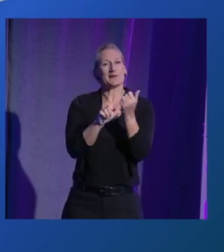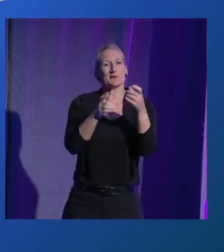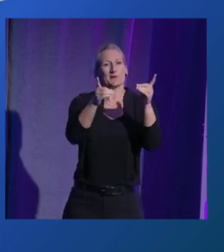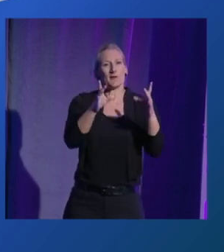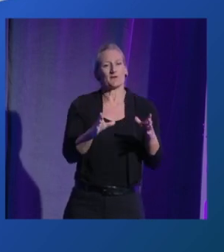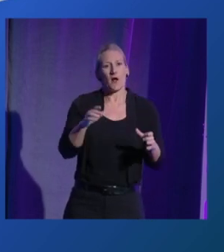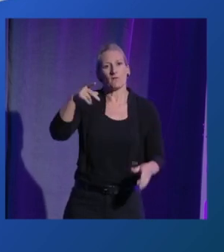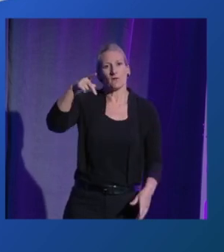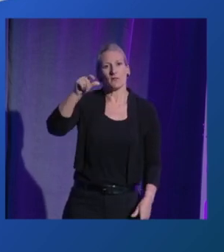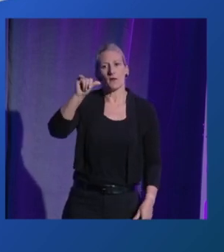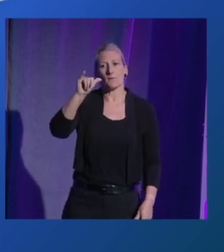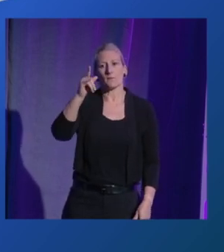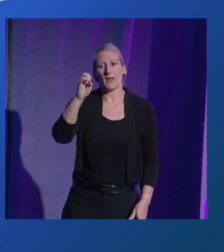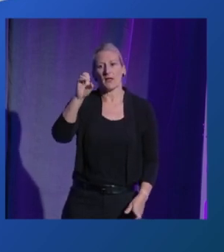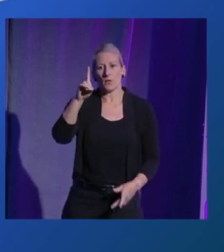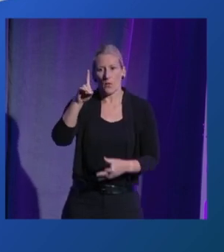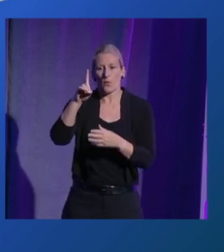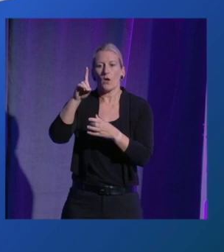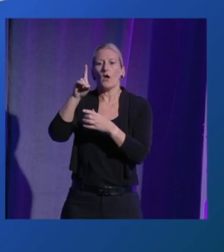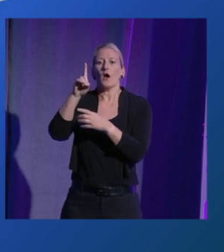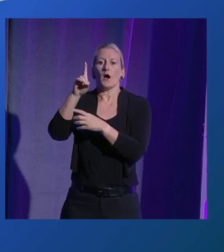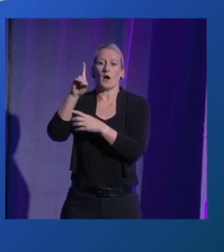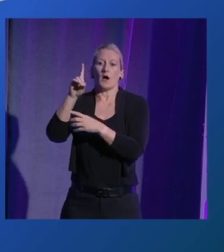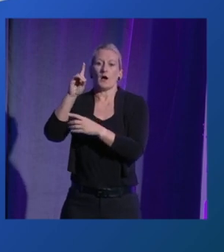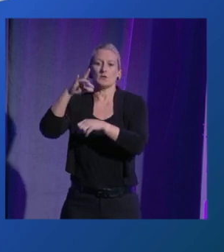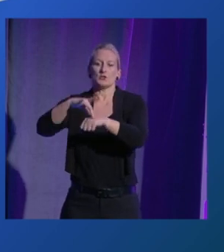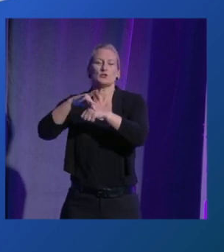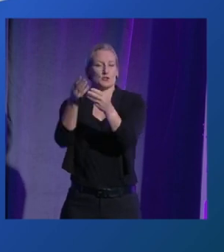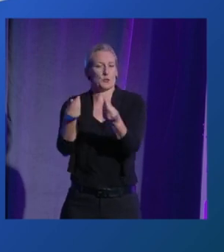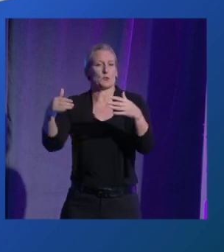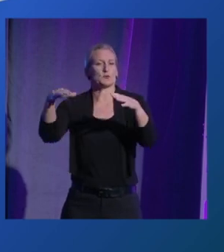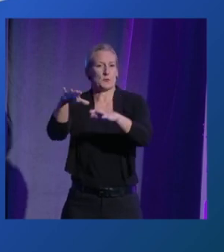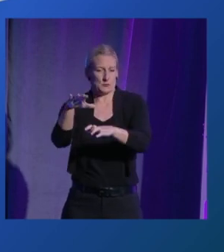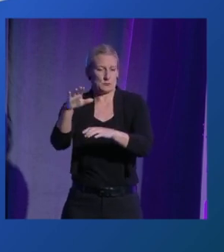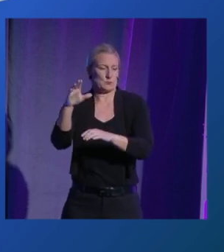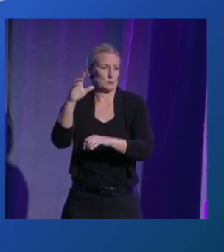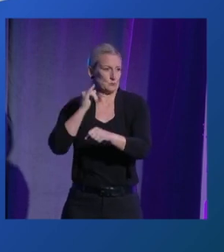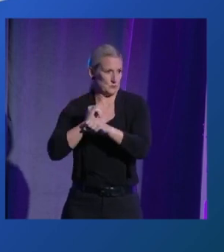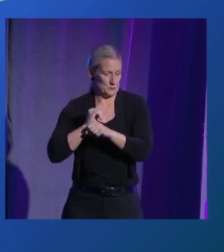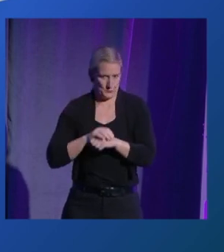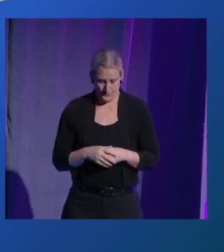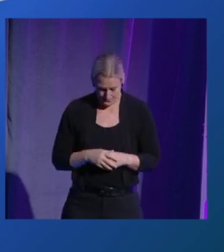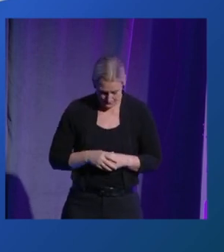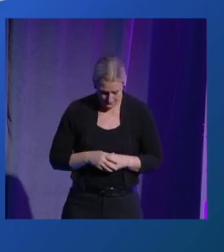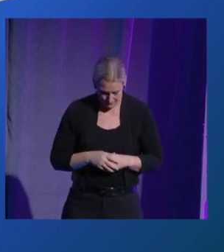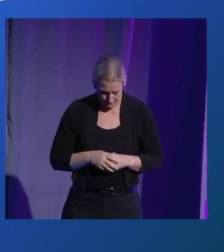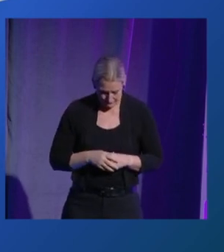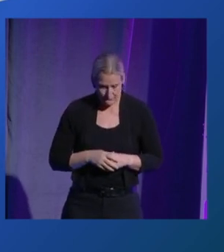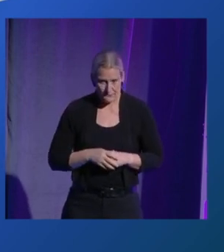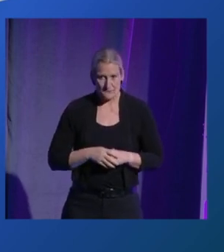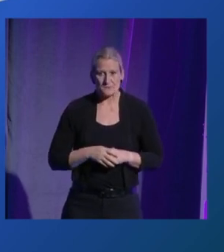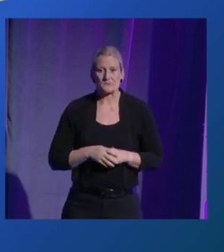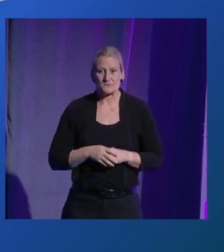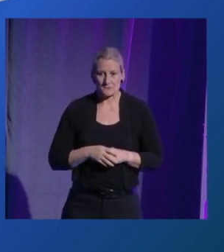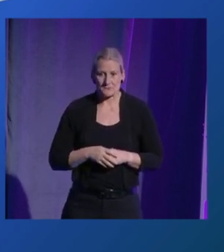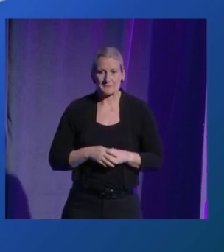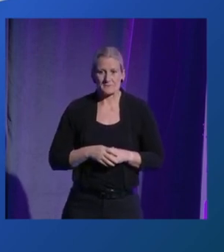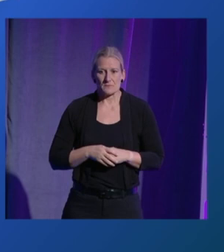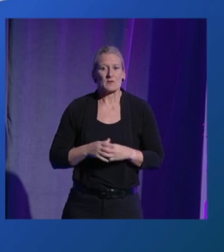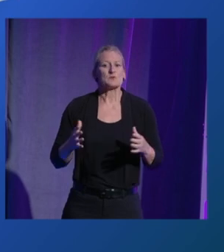geospatial Institute and you know Taylor geospacial Institute is a Consortium of eight outstanding Midwest